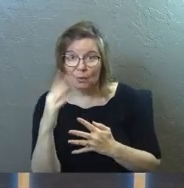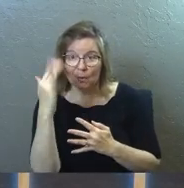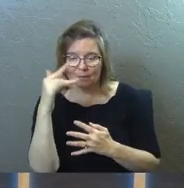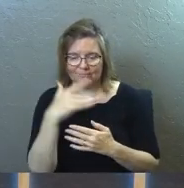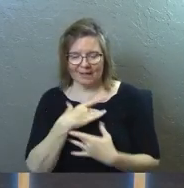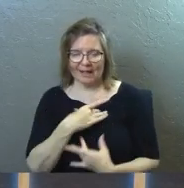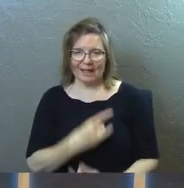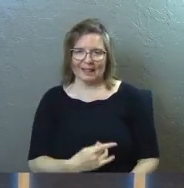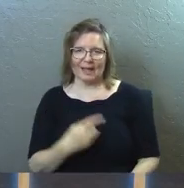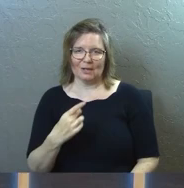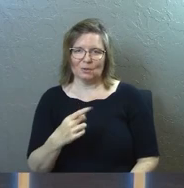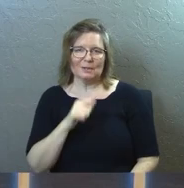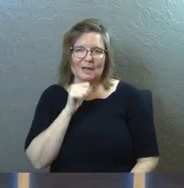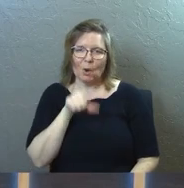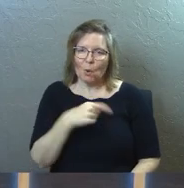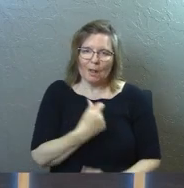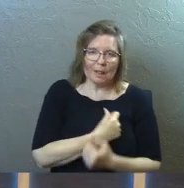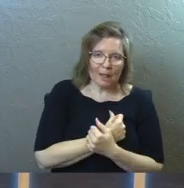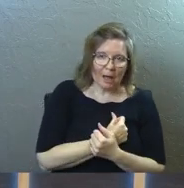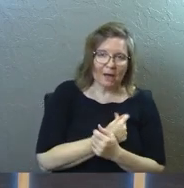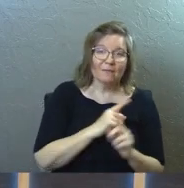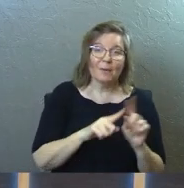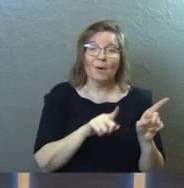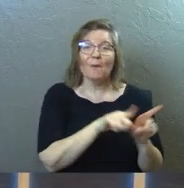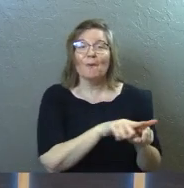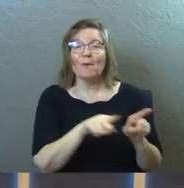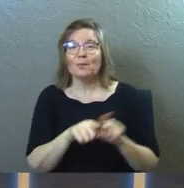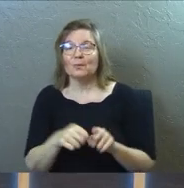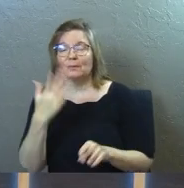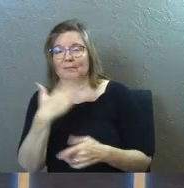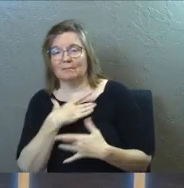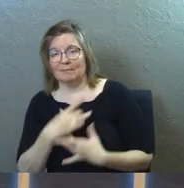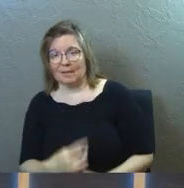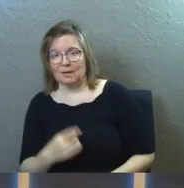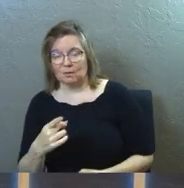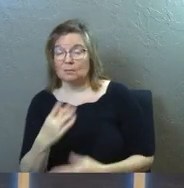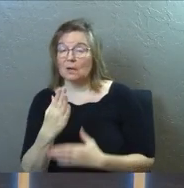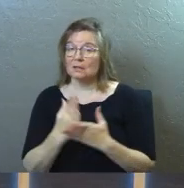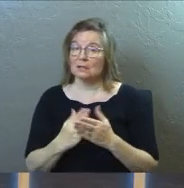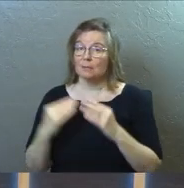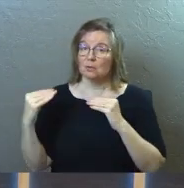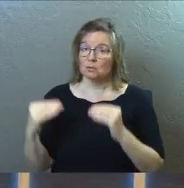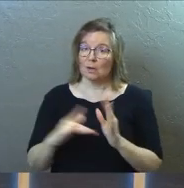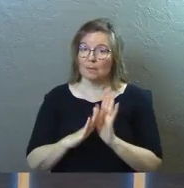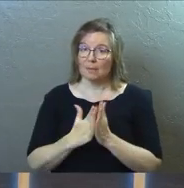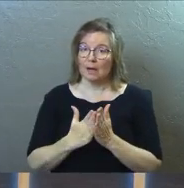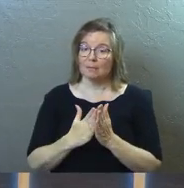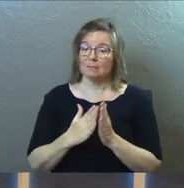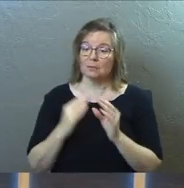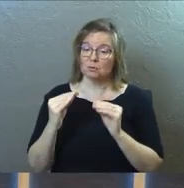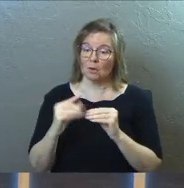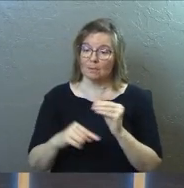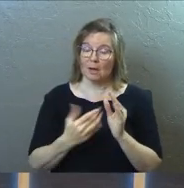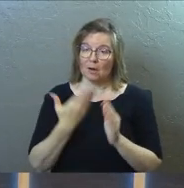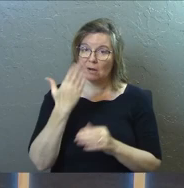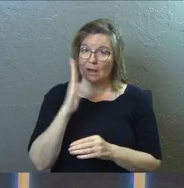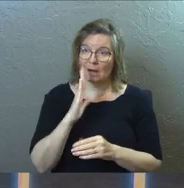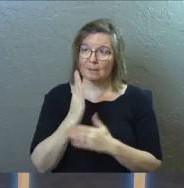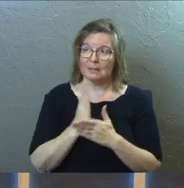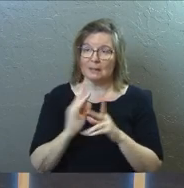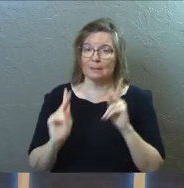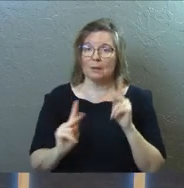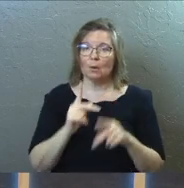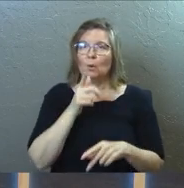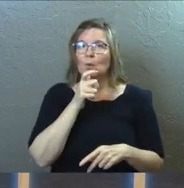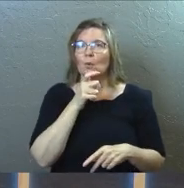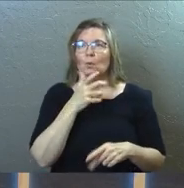you, doesn't just love you. Now, some of you have been taught the Bible and you've been taught about God by some